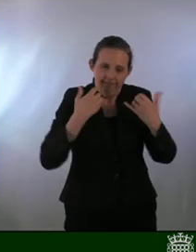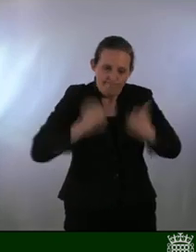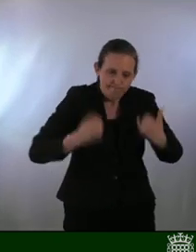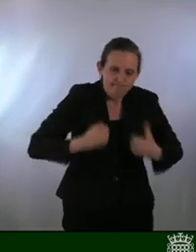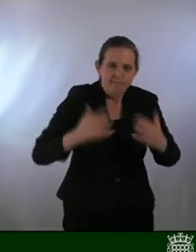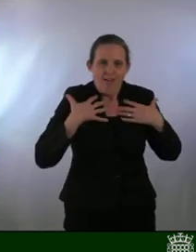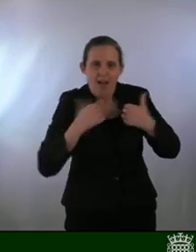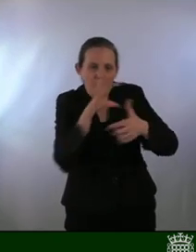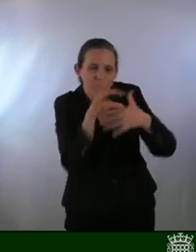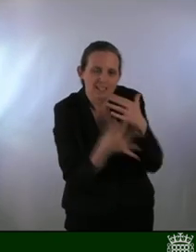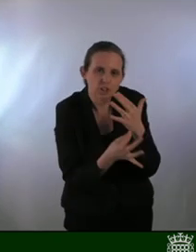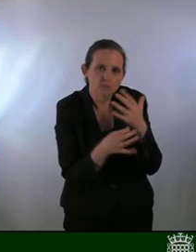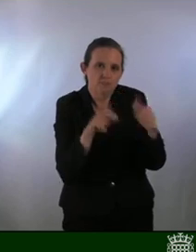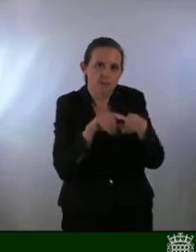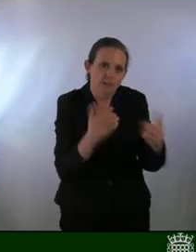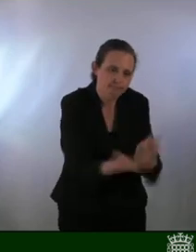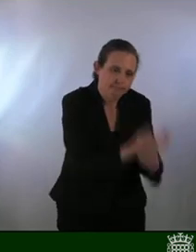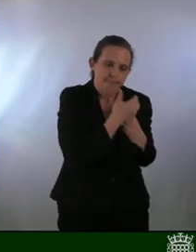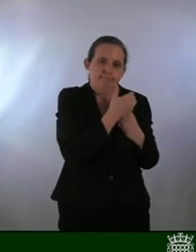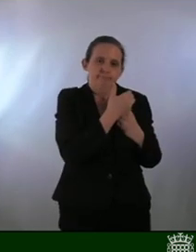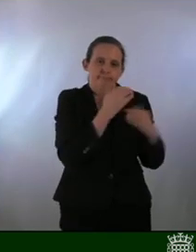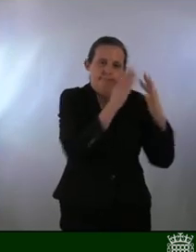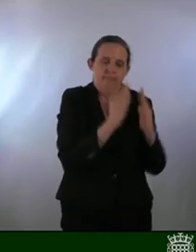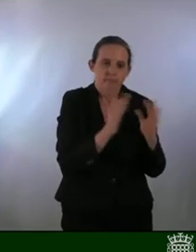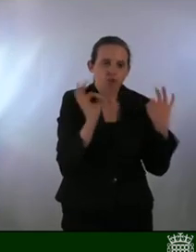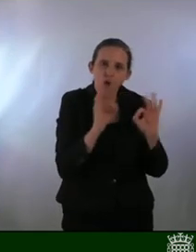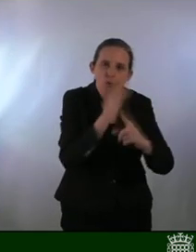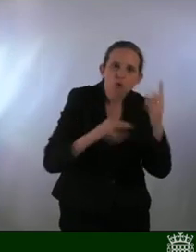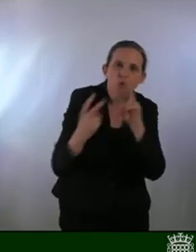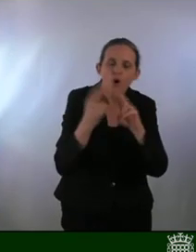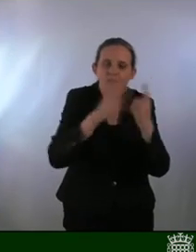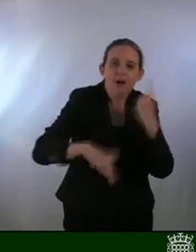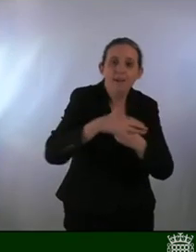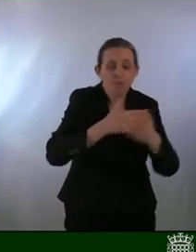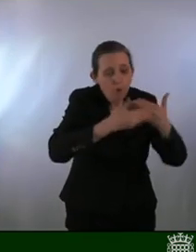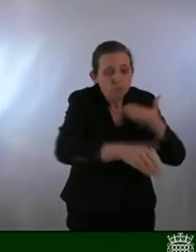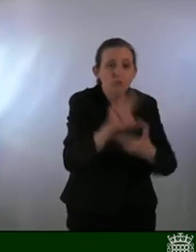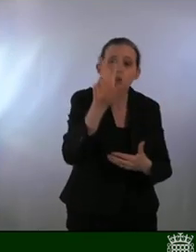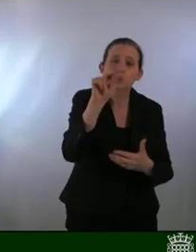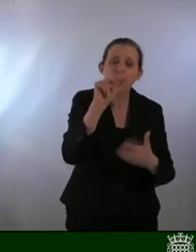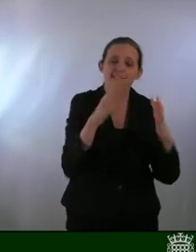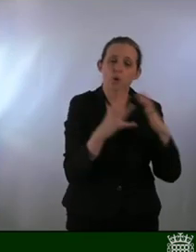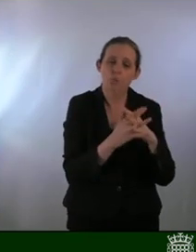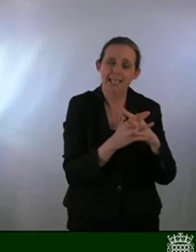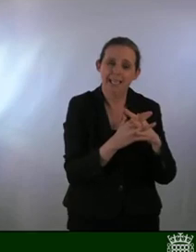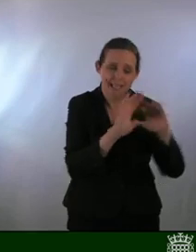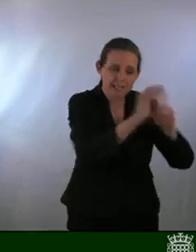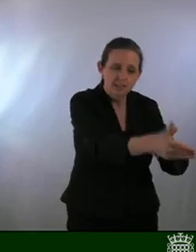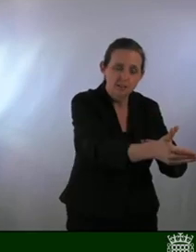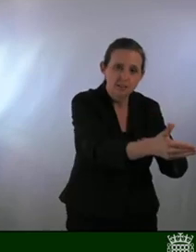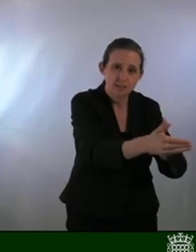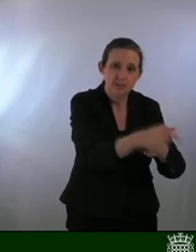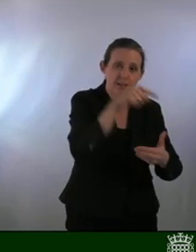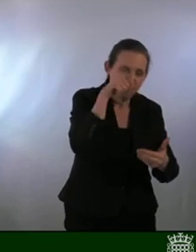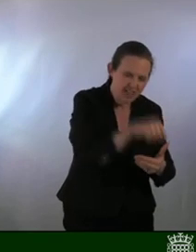from social contact for around 12 weeks. We want to ensure that this period of maximum shielding coincides